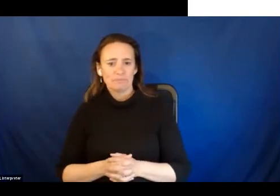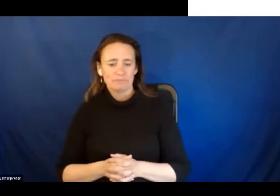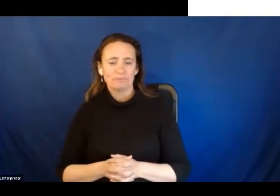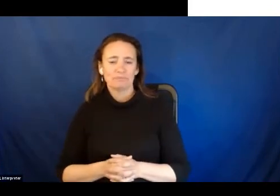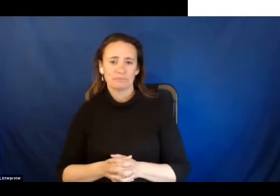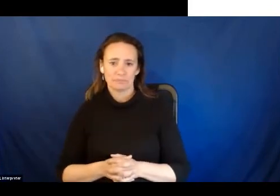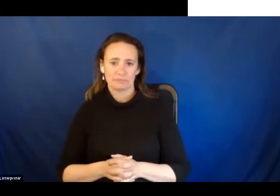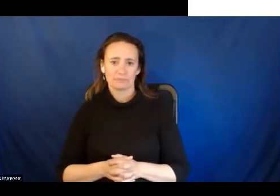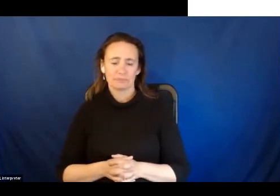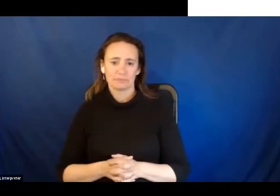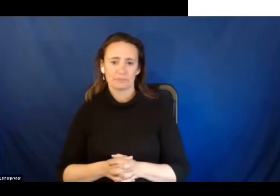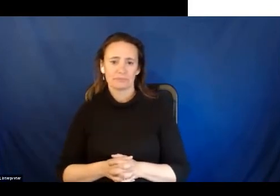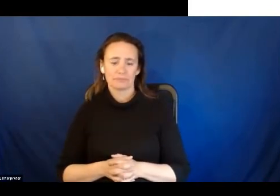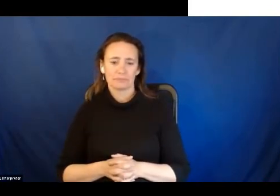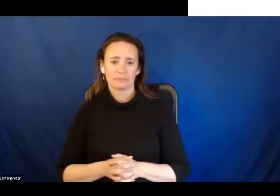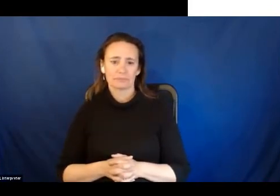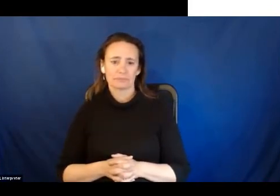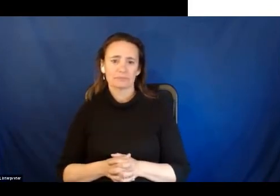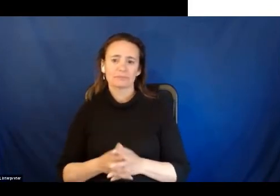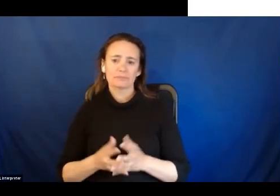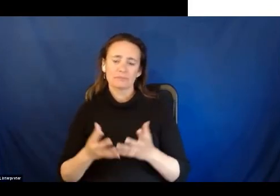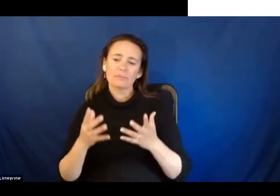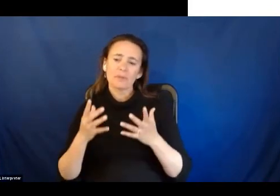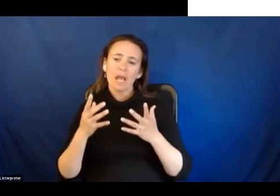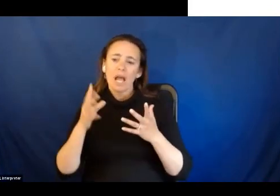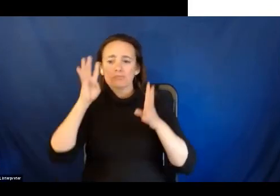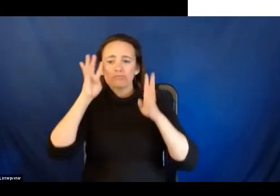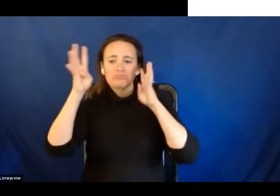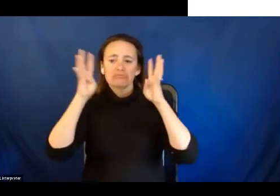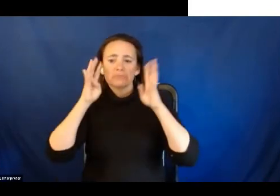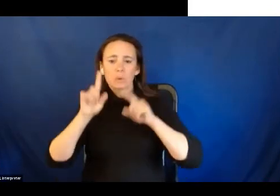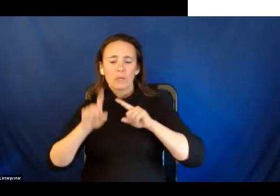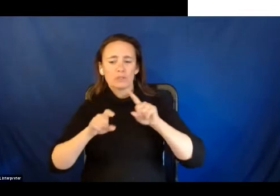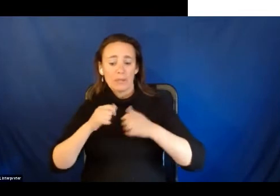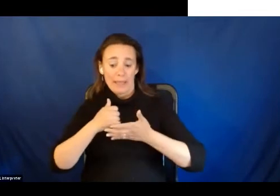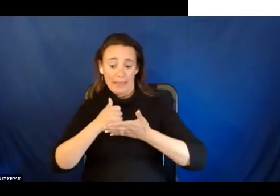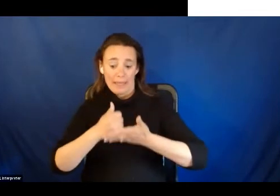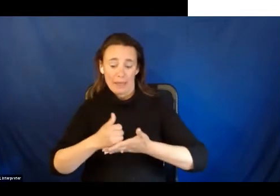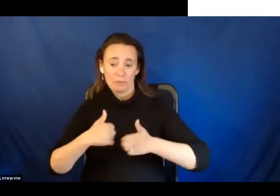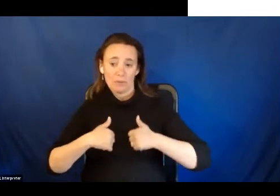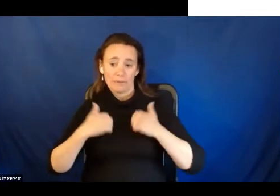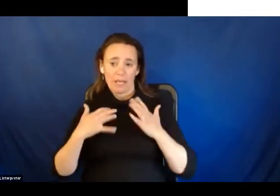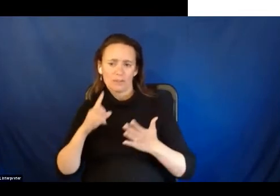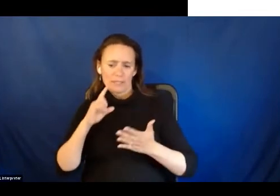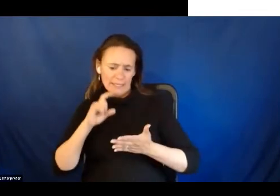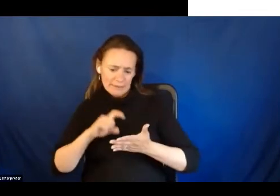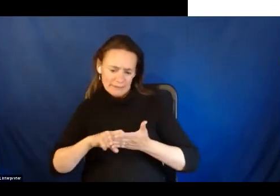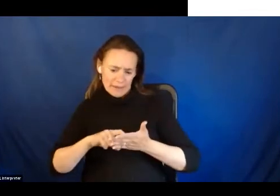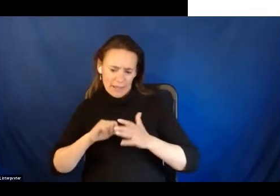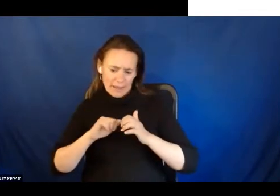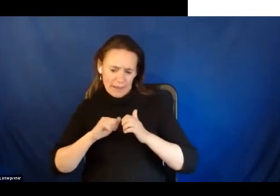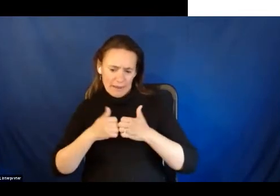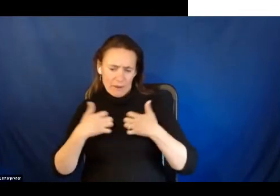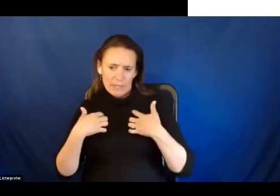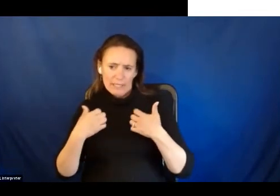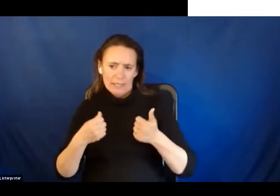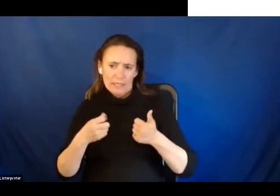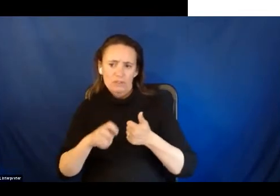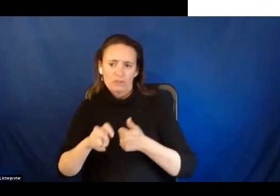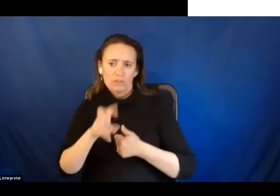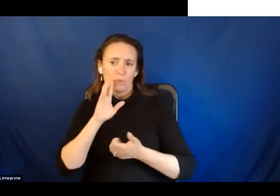So I've drafted up some questions for you all to help survivors identify what might help them in their healing journeys.